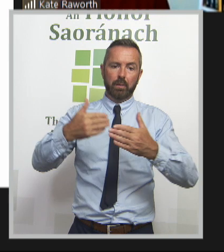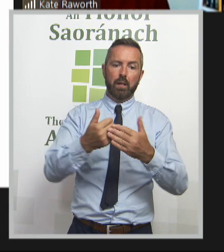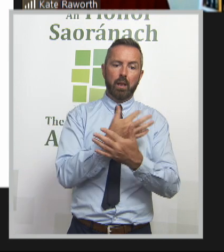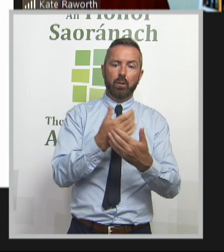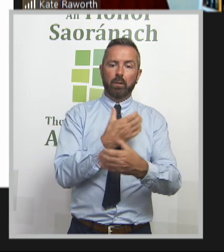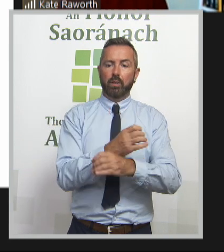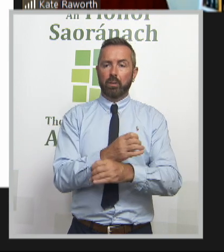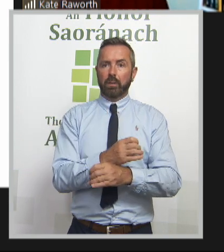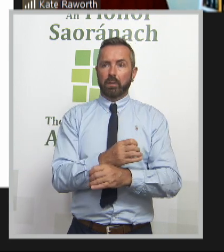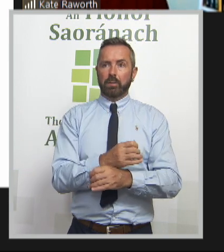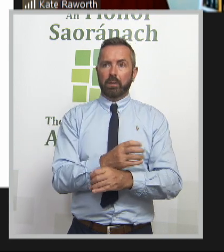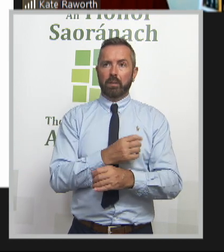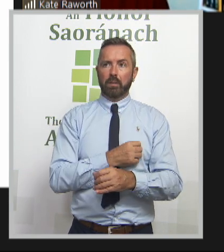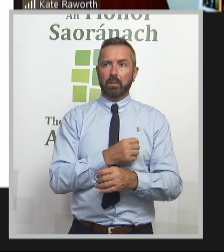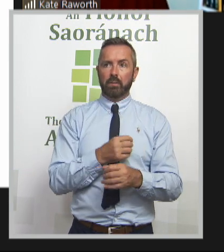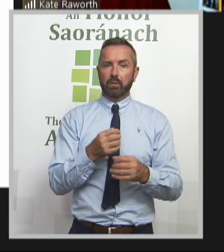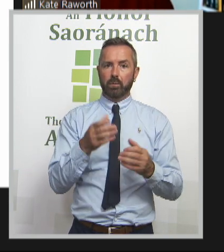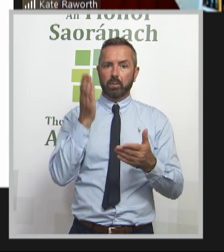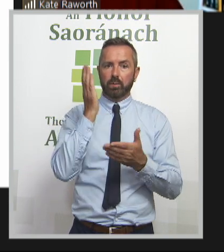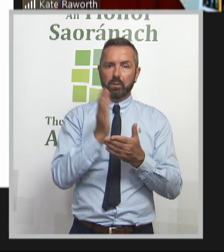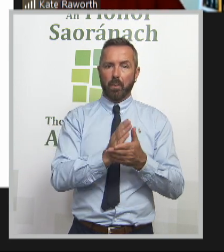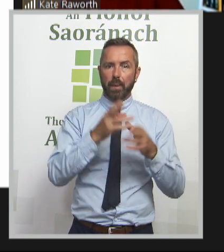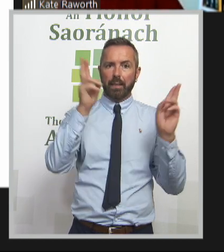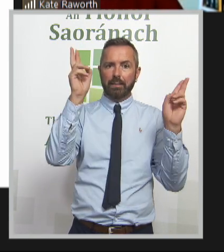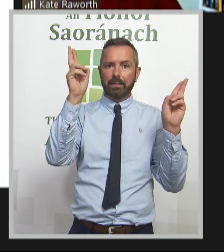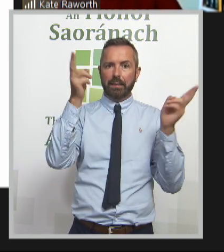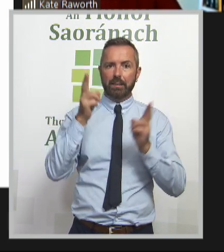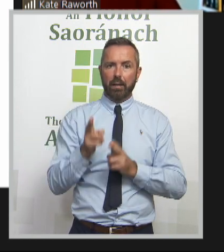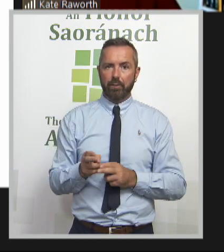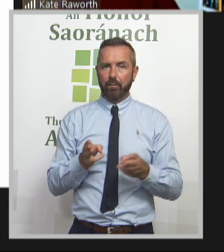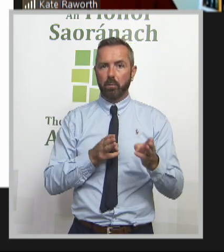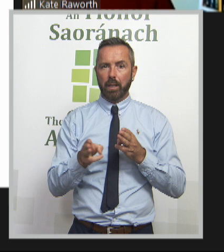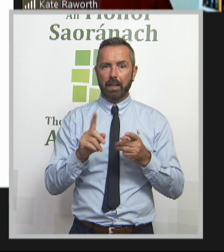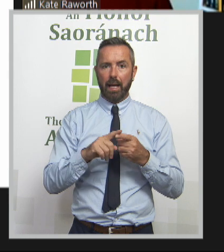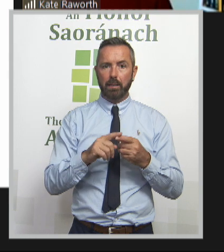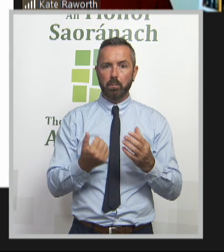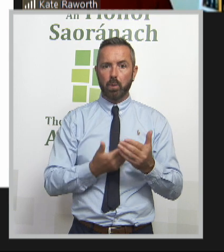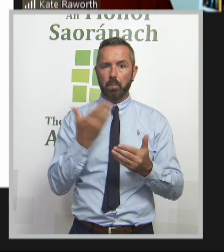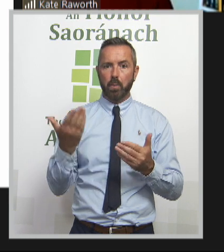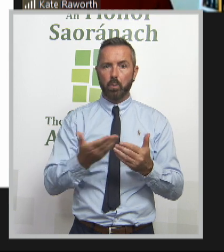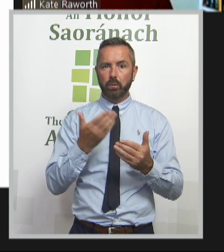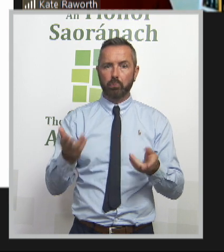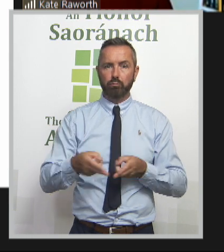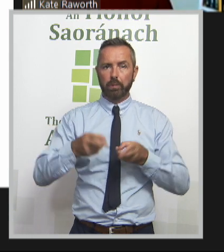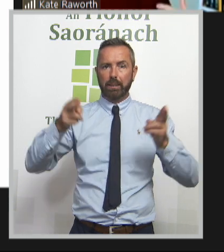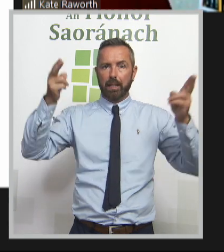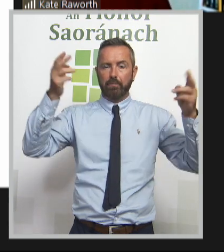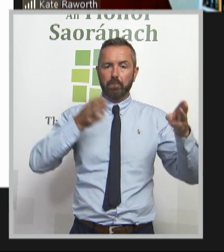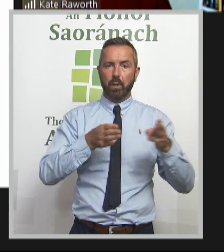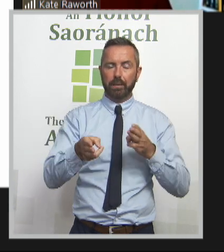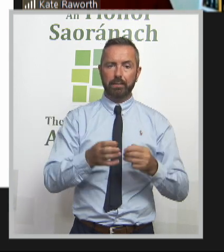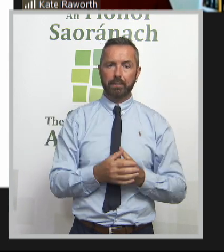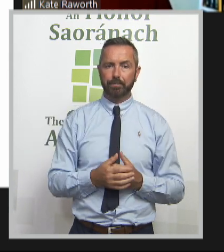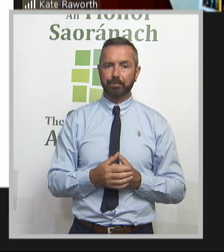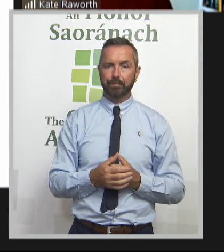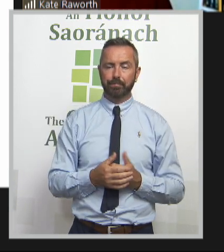funded actually degenerative practices? How can they actually promote regenerative practices? What's the role for public